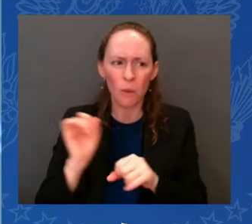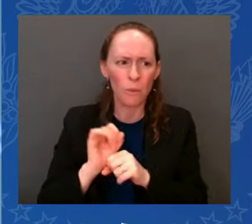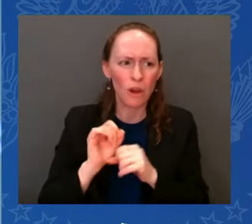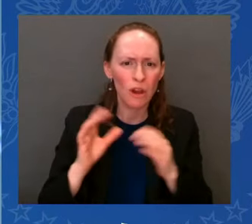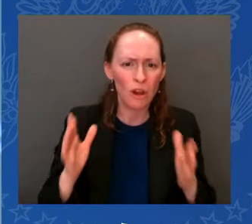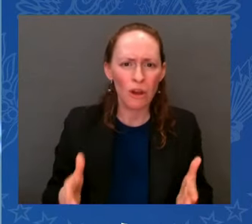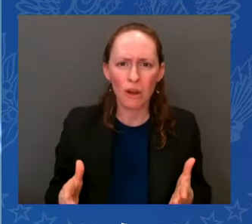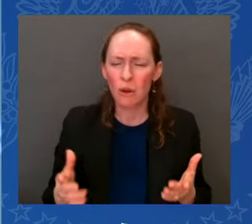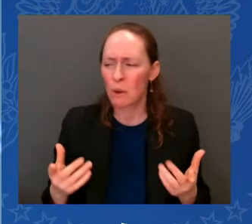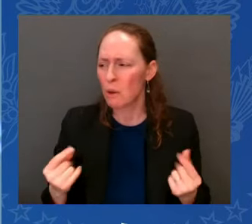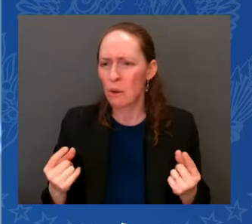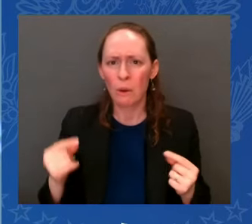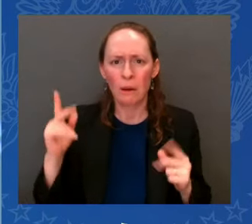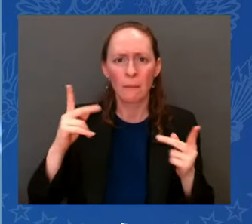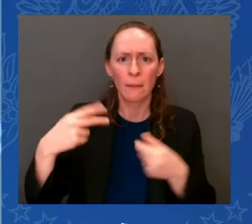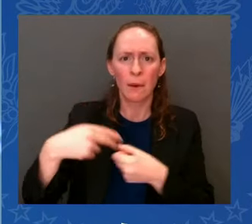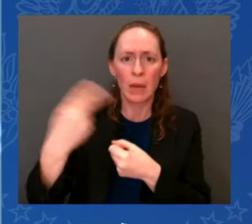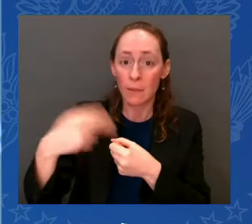professionals.